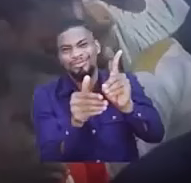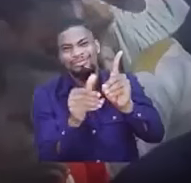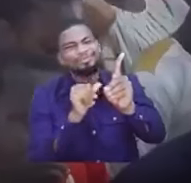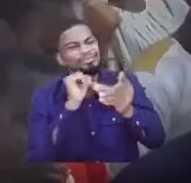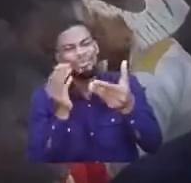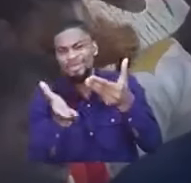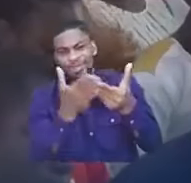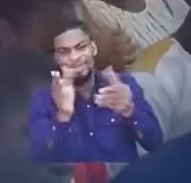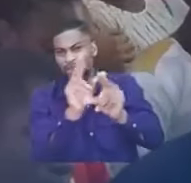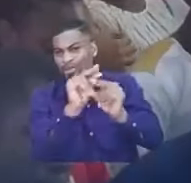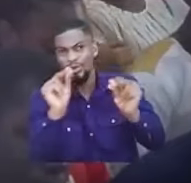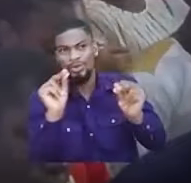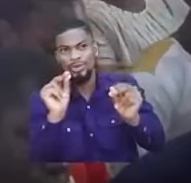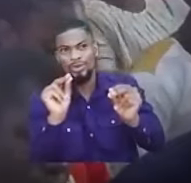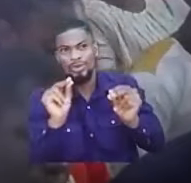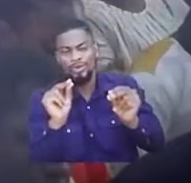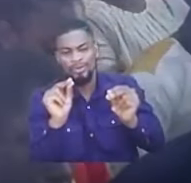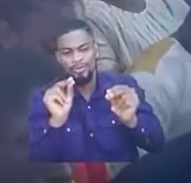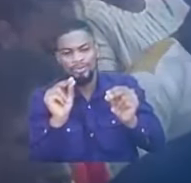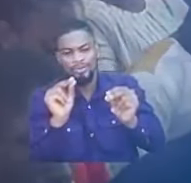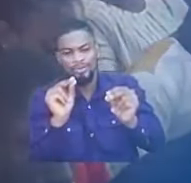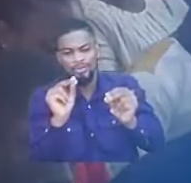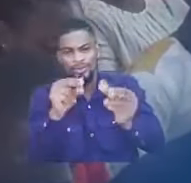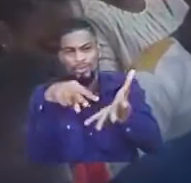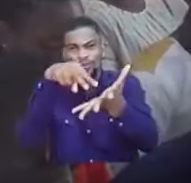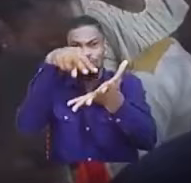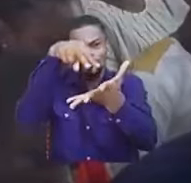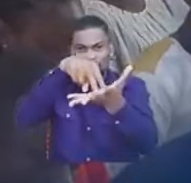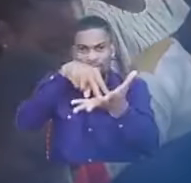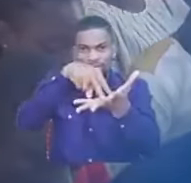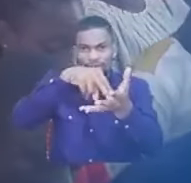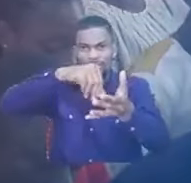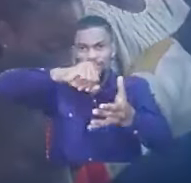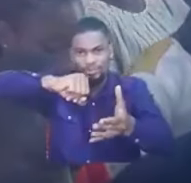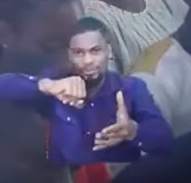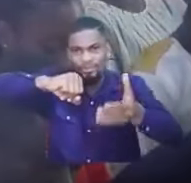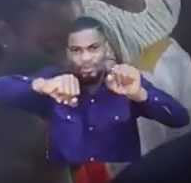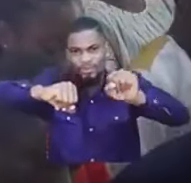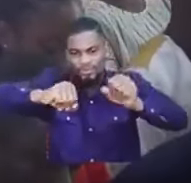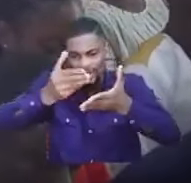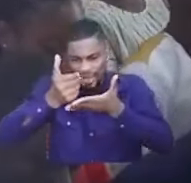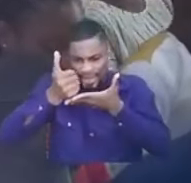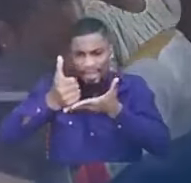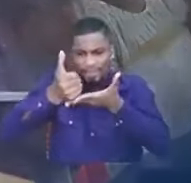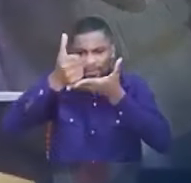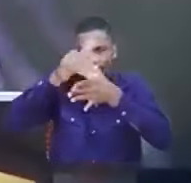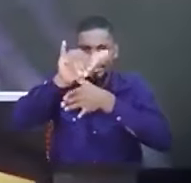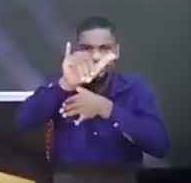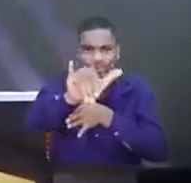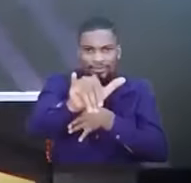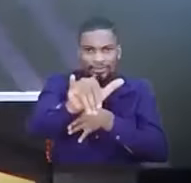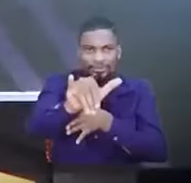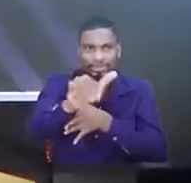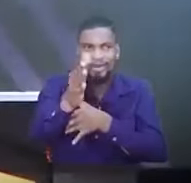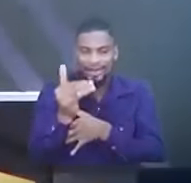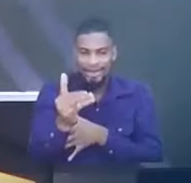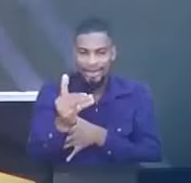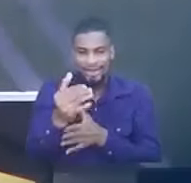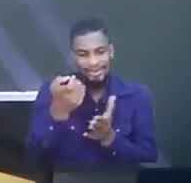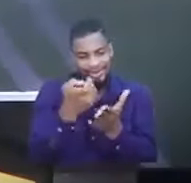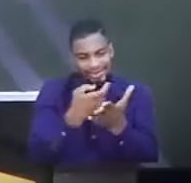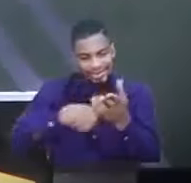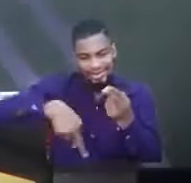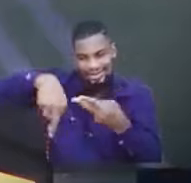to stand shoulder to shoulder with one another so we can make it. So I will be discussing about friends this